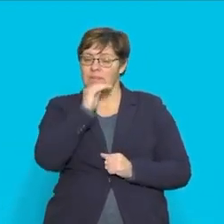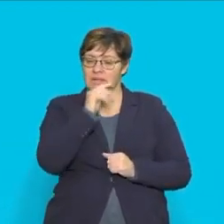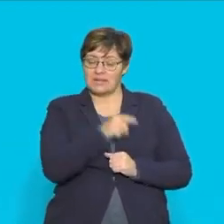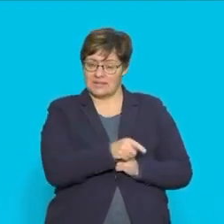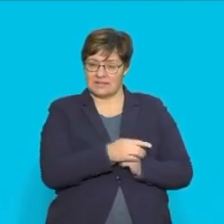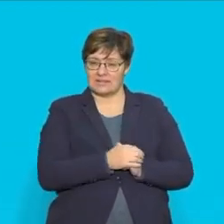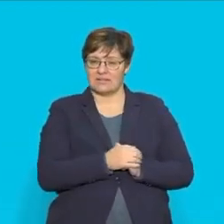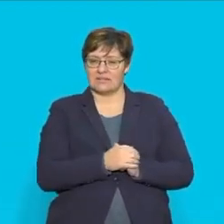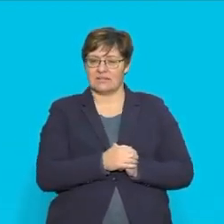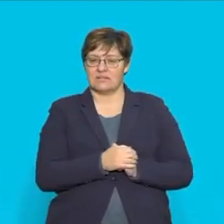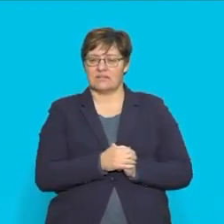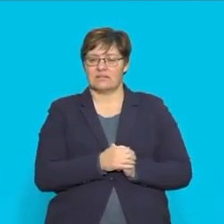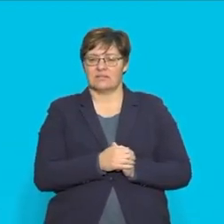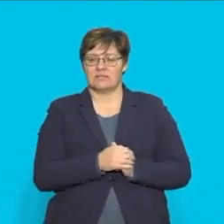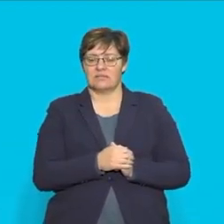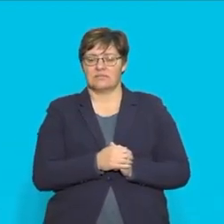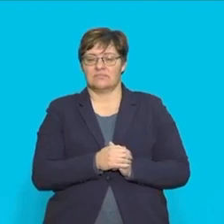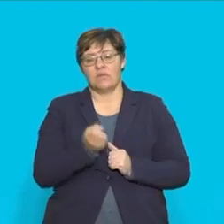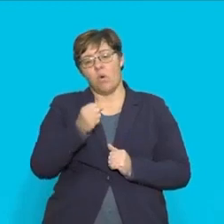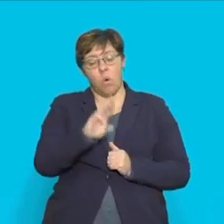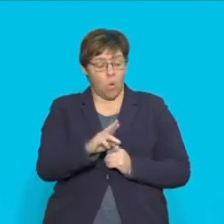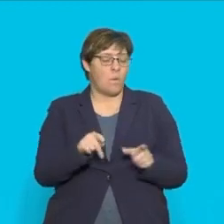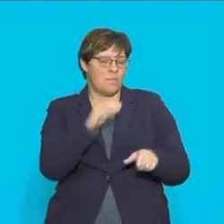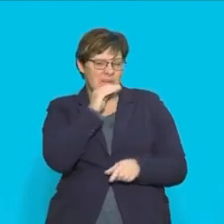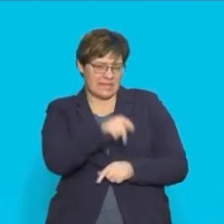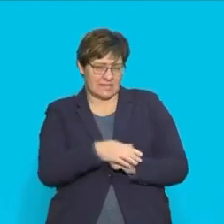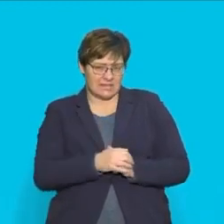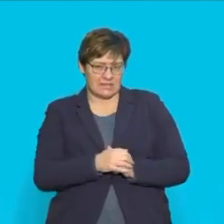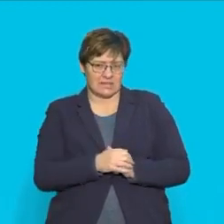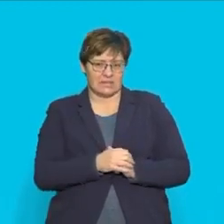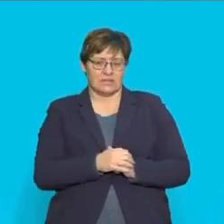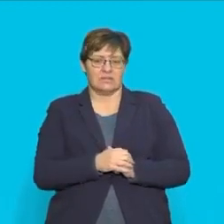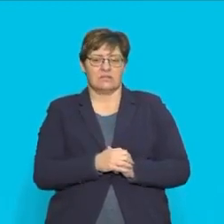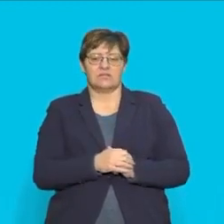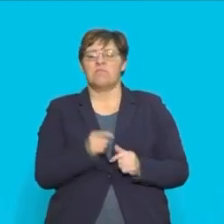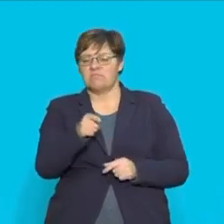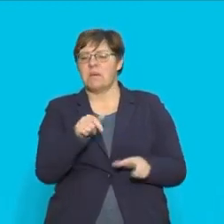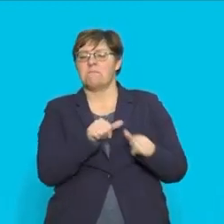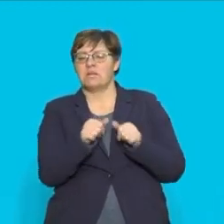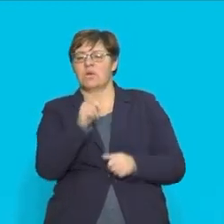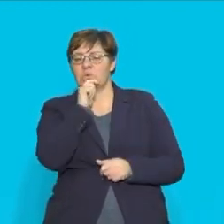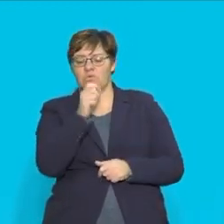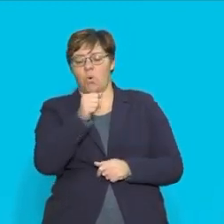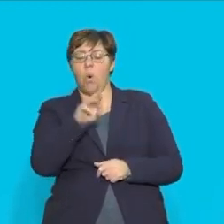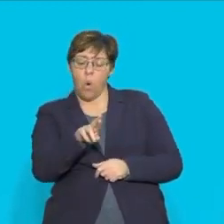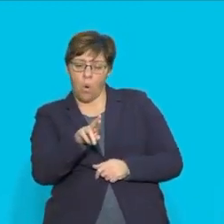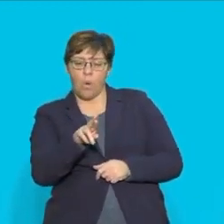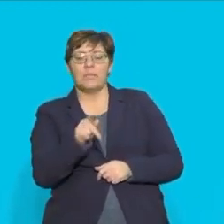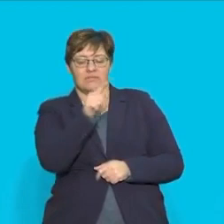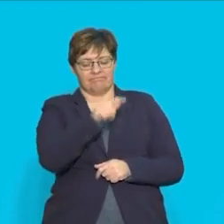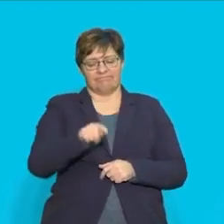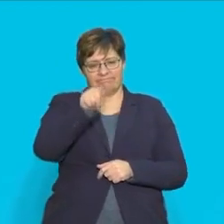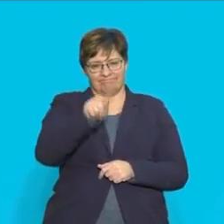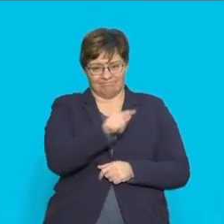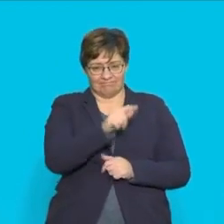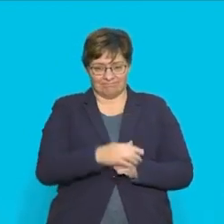same as OR. Are we together? But we'll definitely use the OR like that. Okay? This is